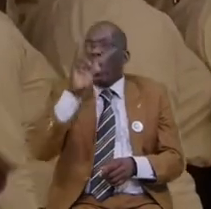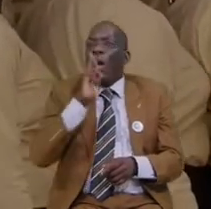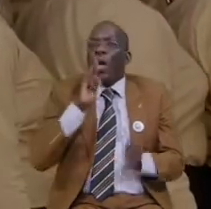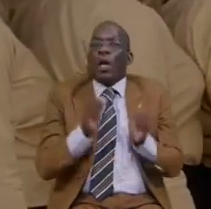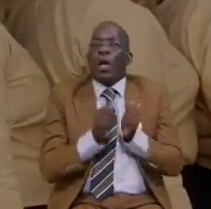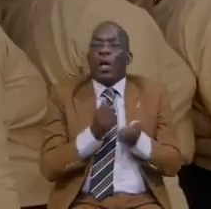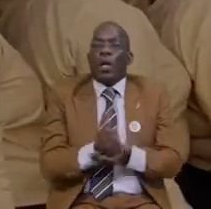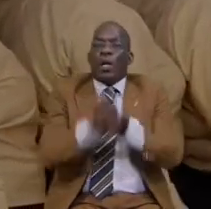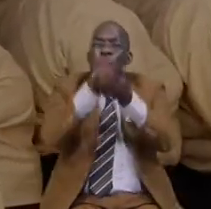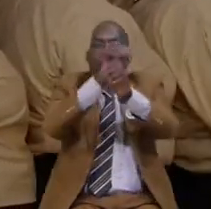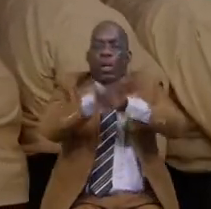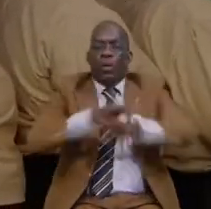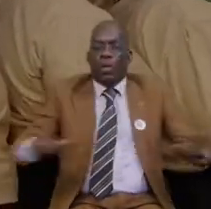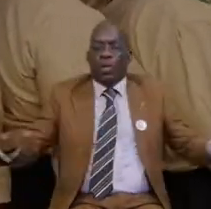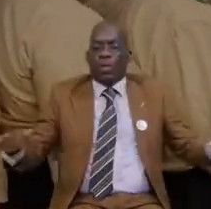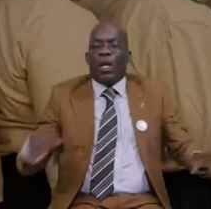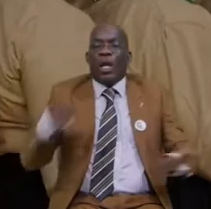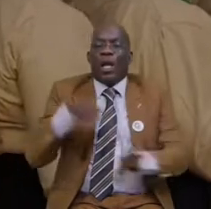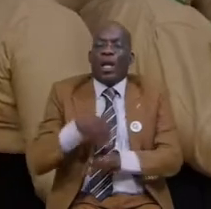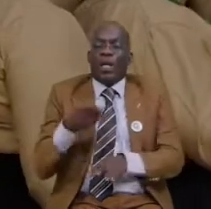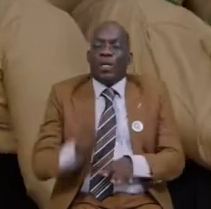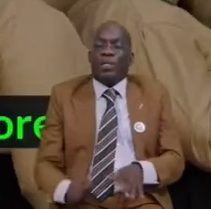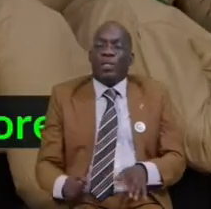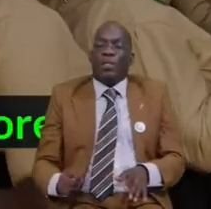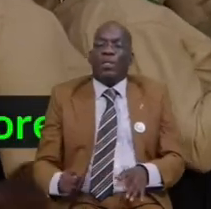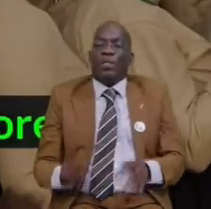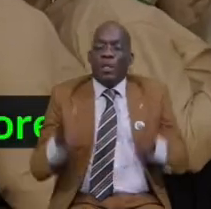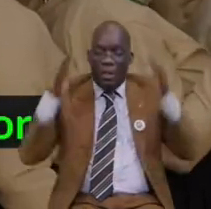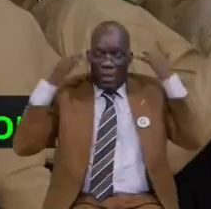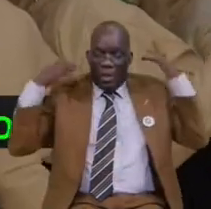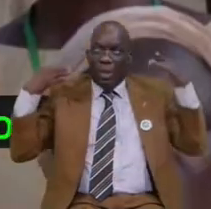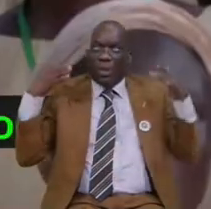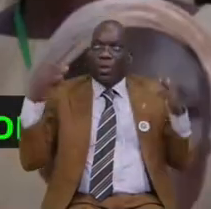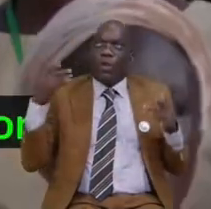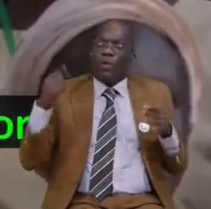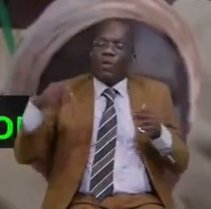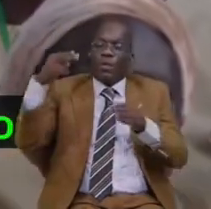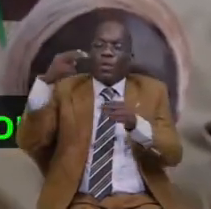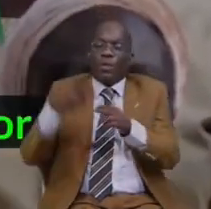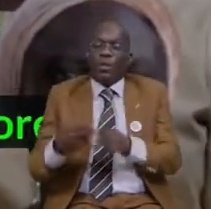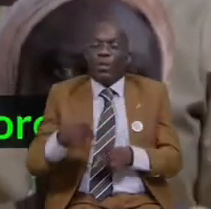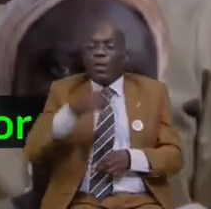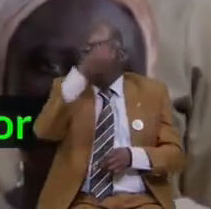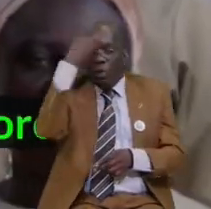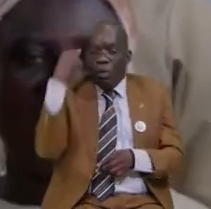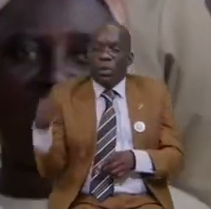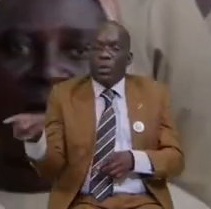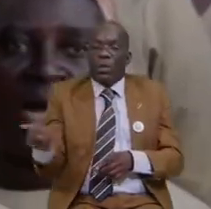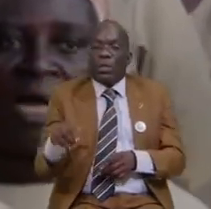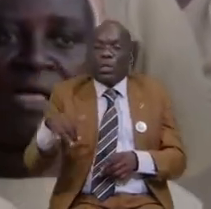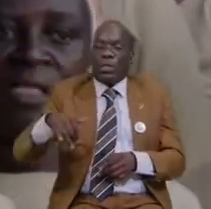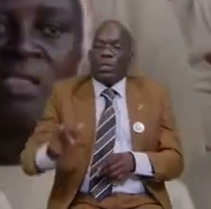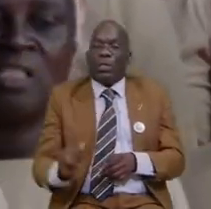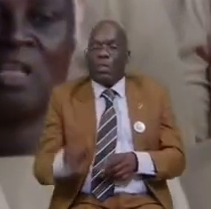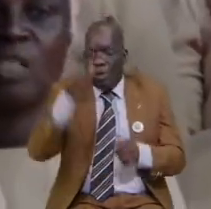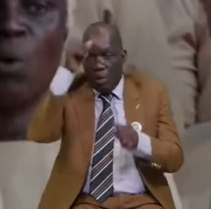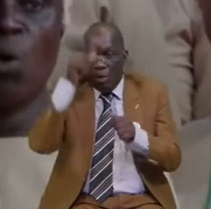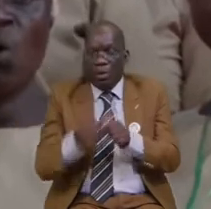the helpless, the sound of that name, they remember.